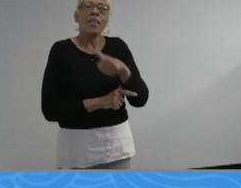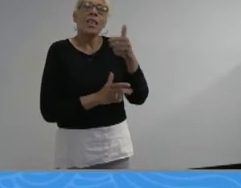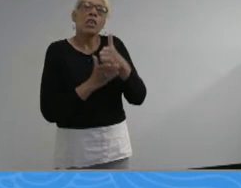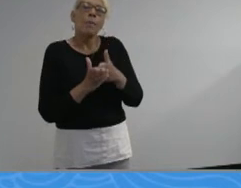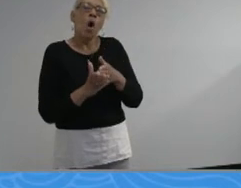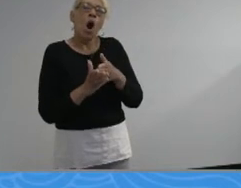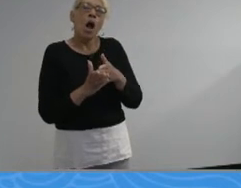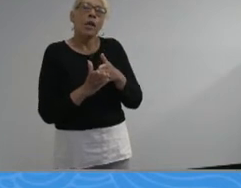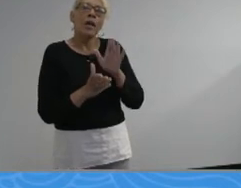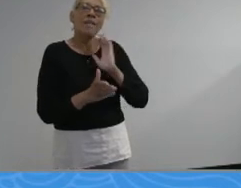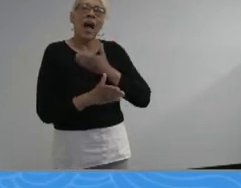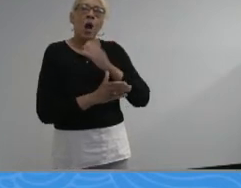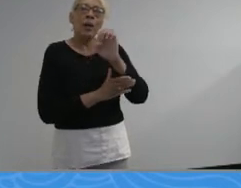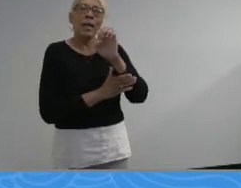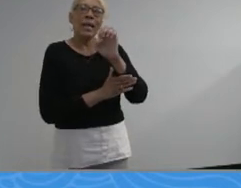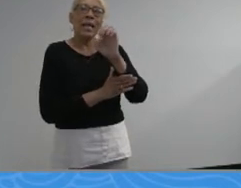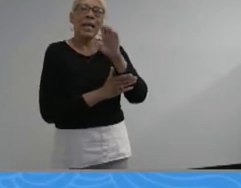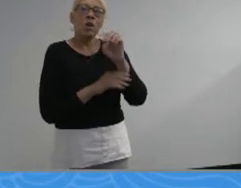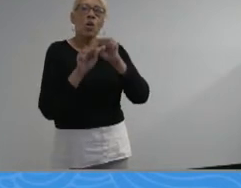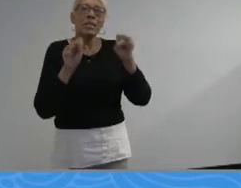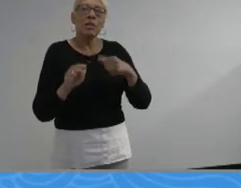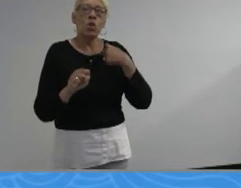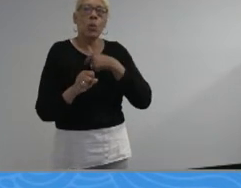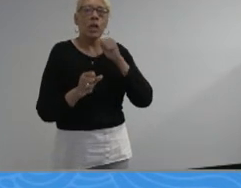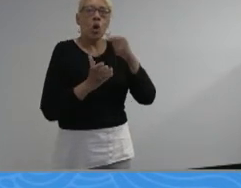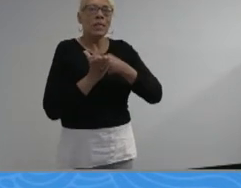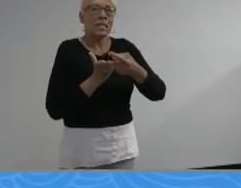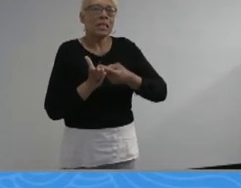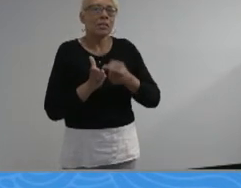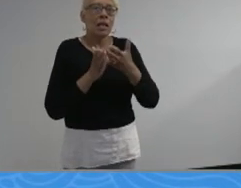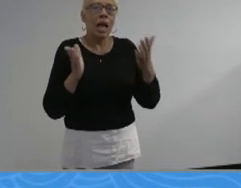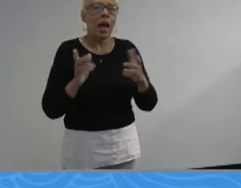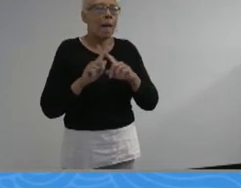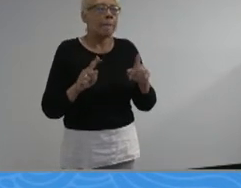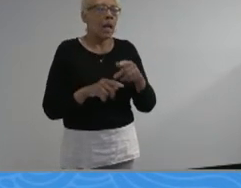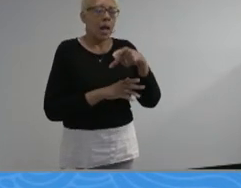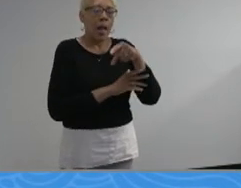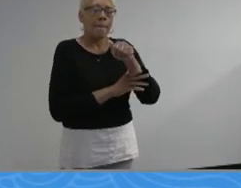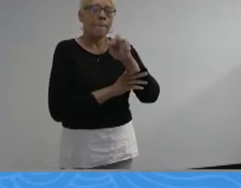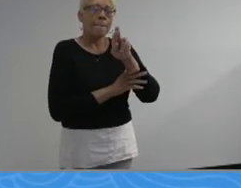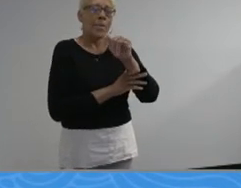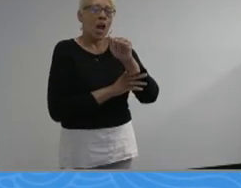our ecosystem that we don't talk about as much, but our paraprofessionals,